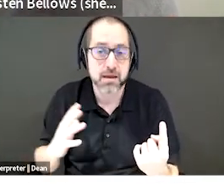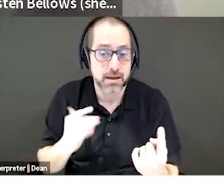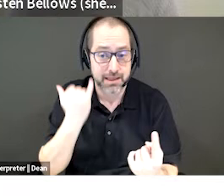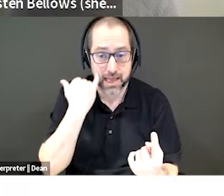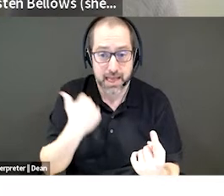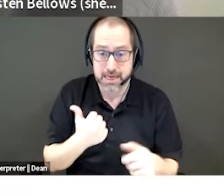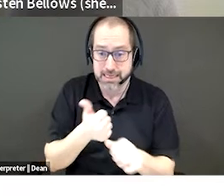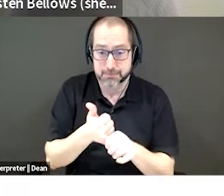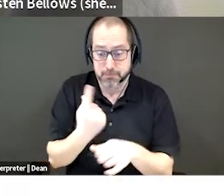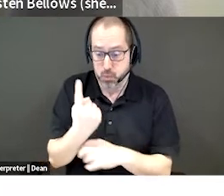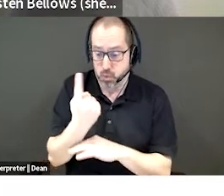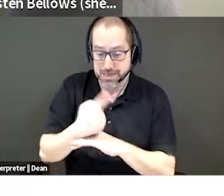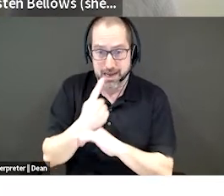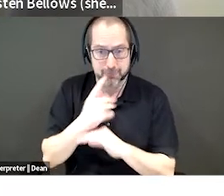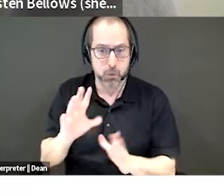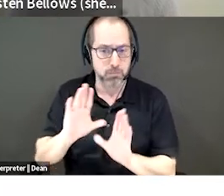search related.